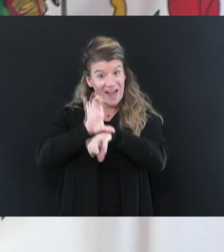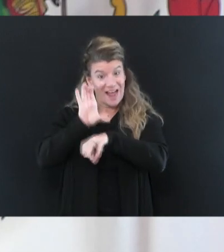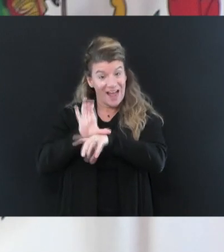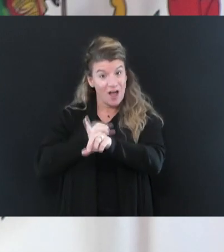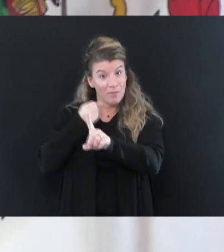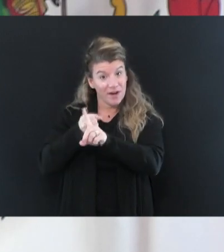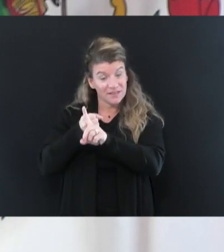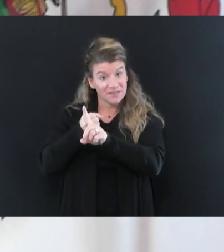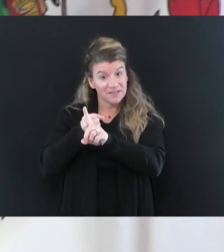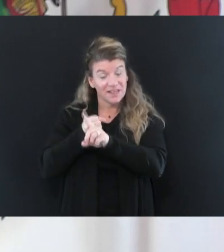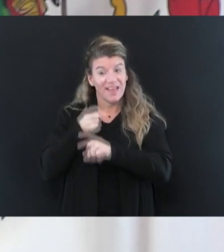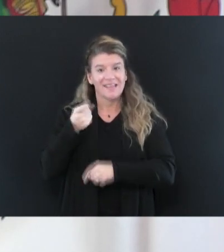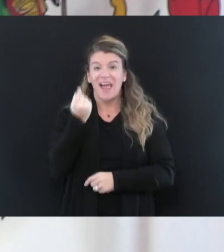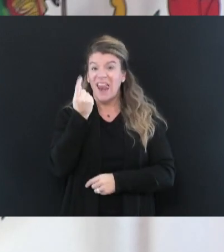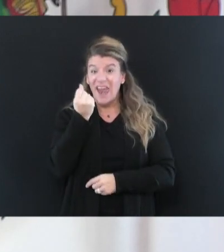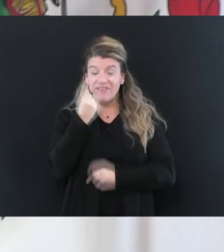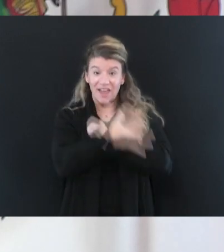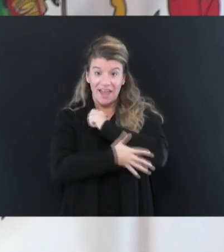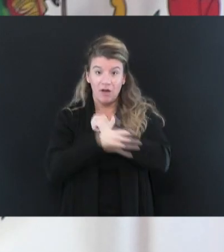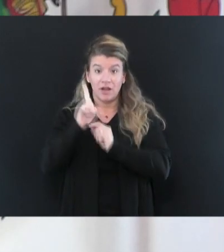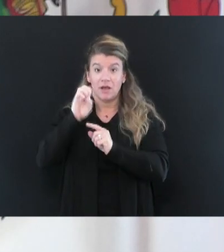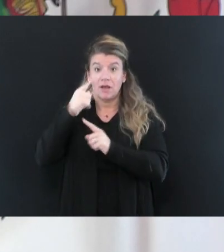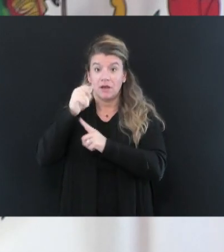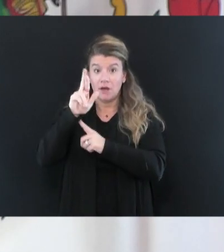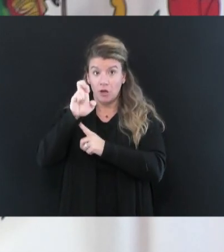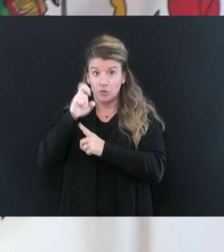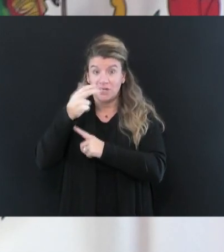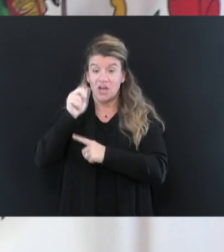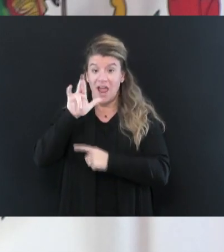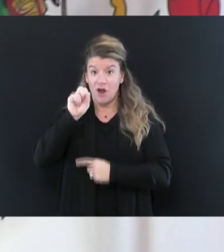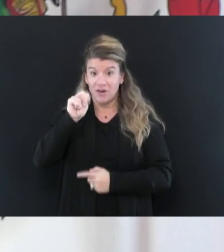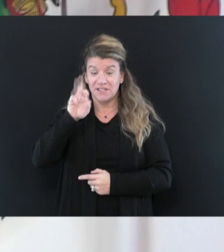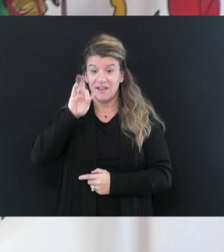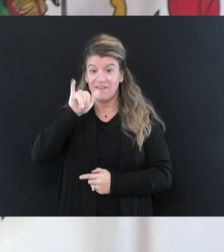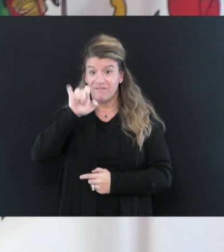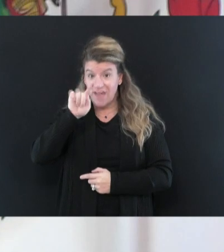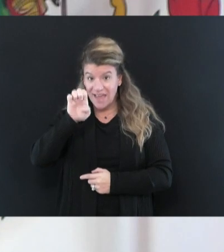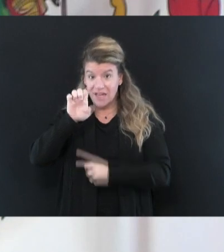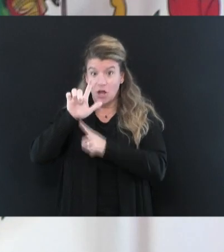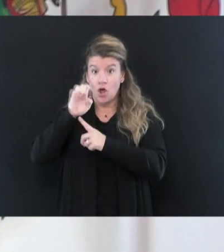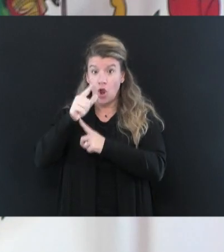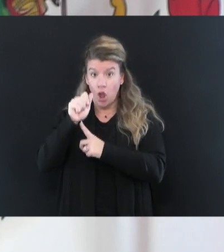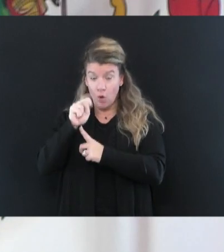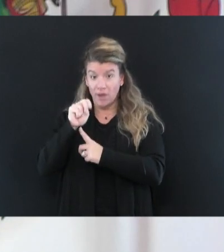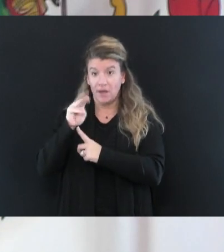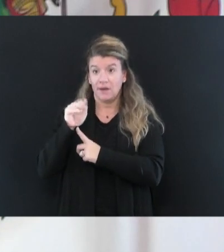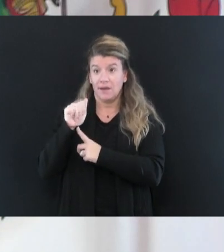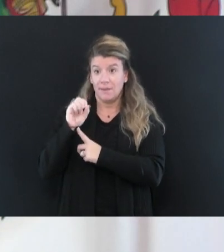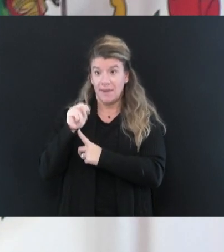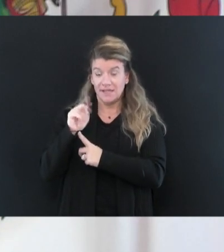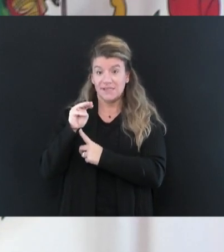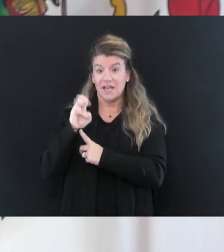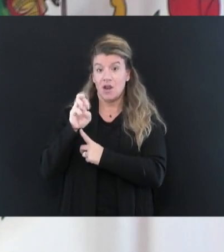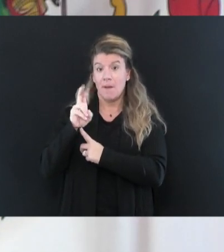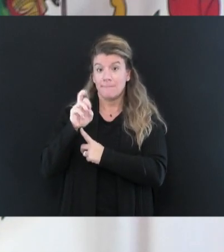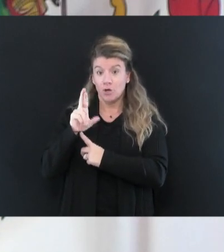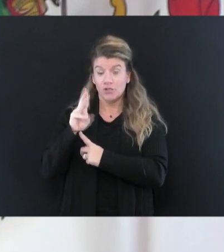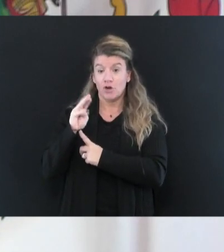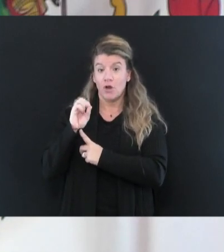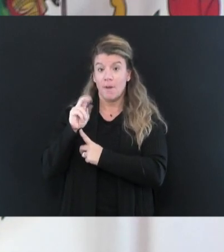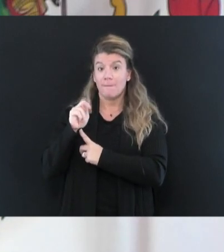they are in 11 counties. That's Doddridge, Fayette, Harrison, Logan, Mason, Mercer, Monroe, Nicholas,